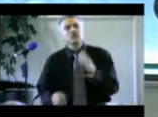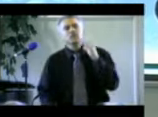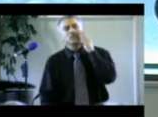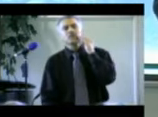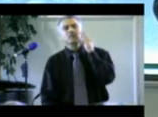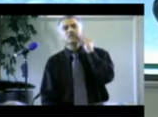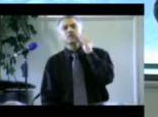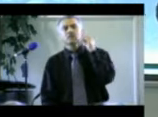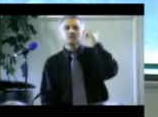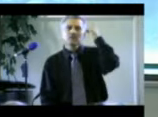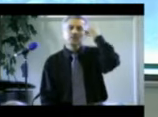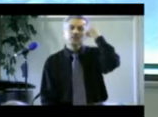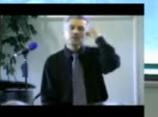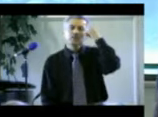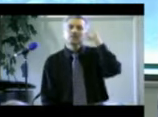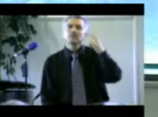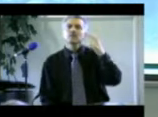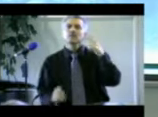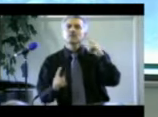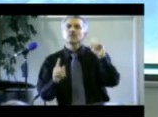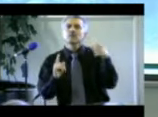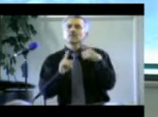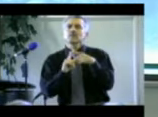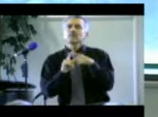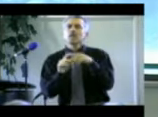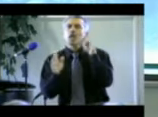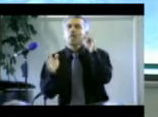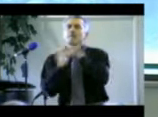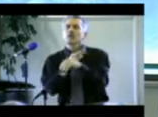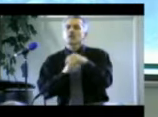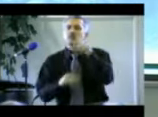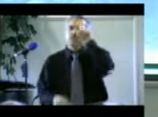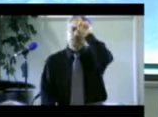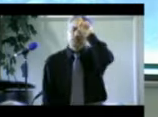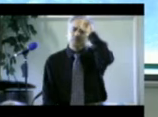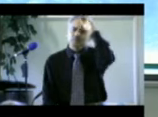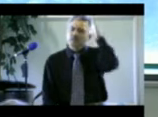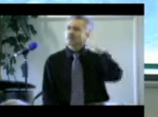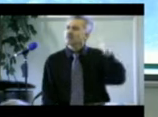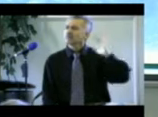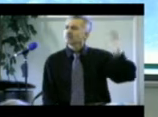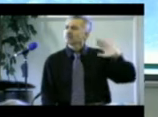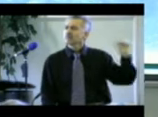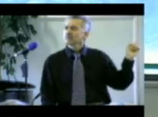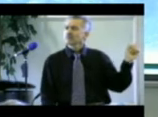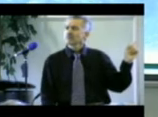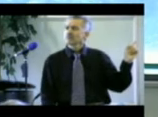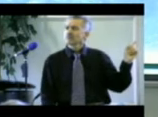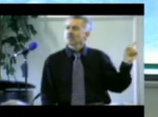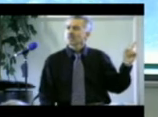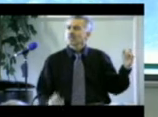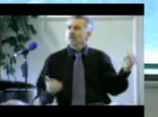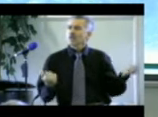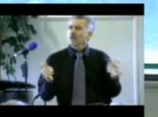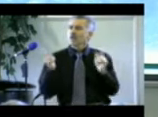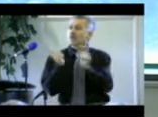mind when he killed the Egyptian and when he met God at the burning